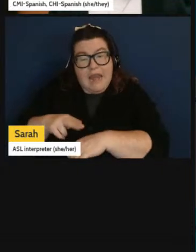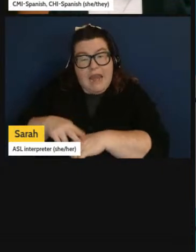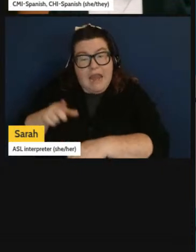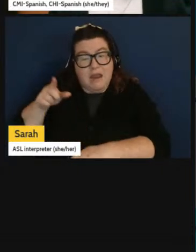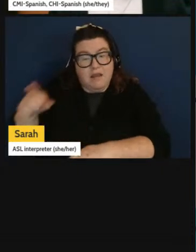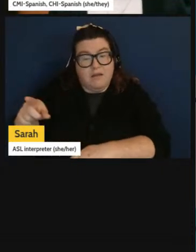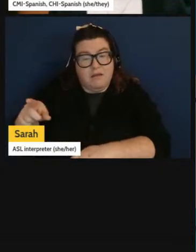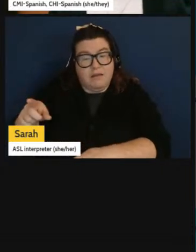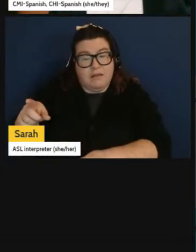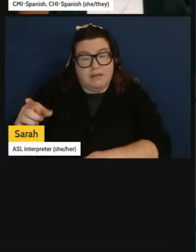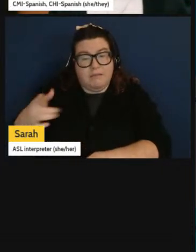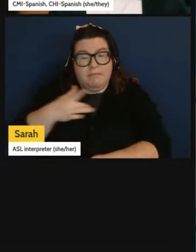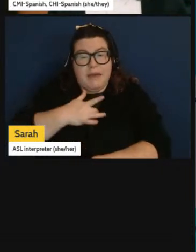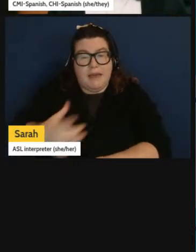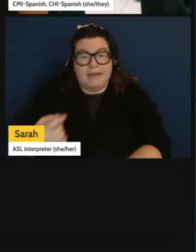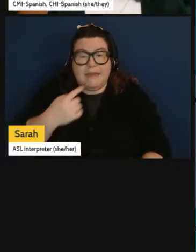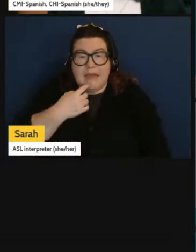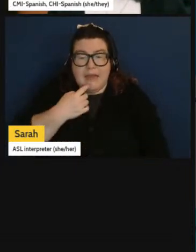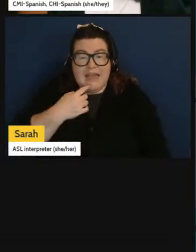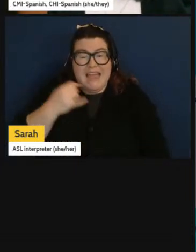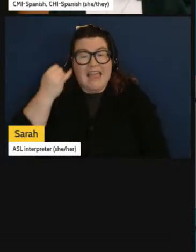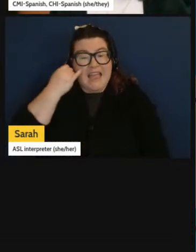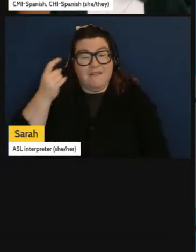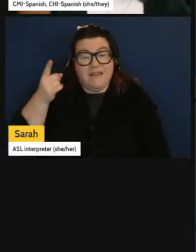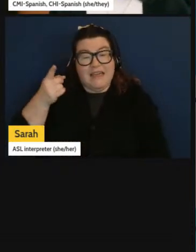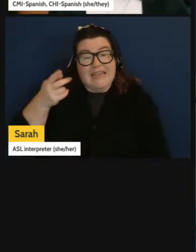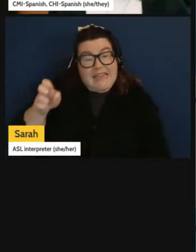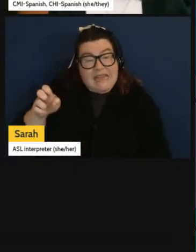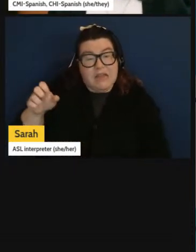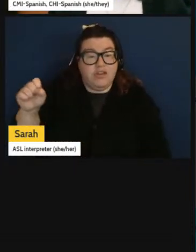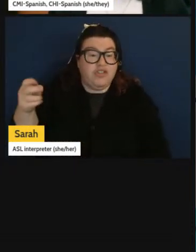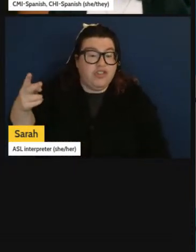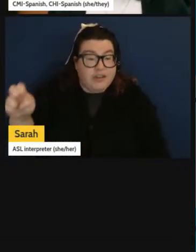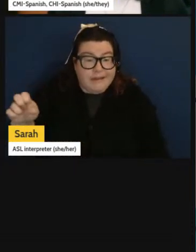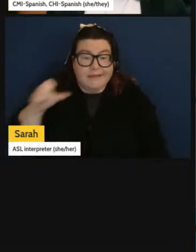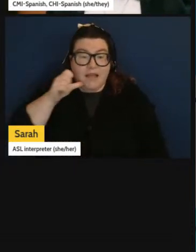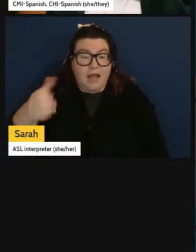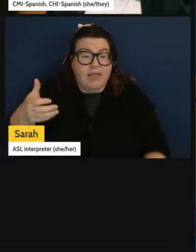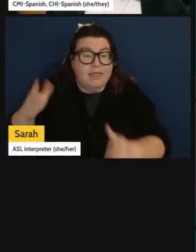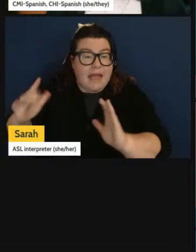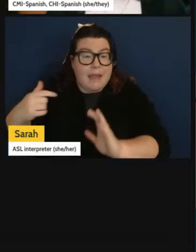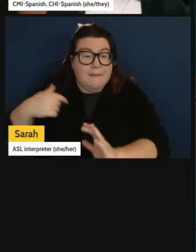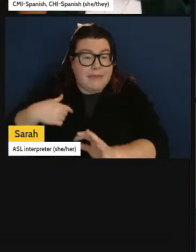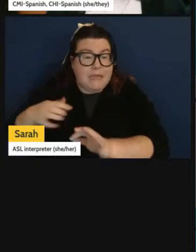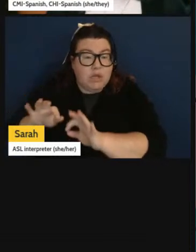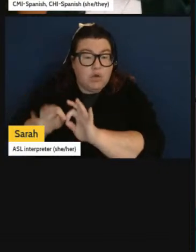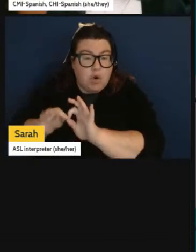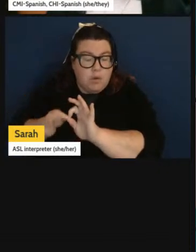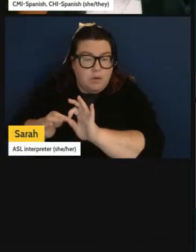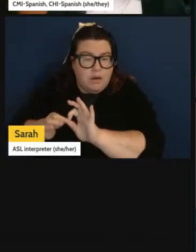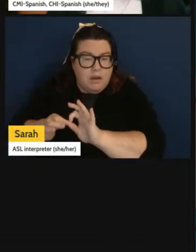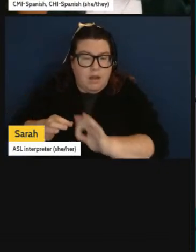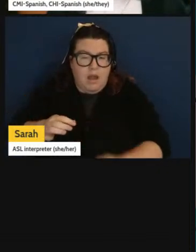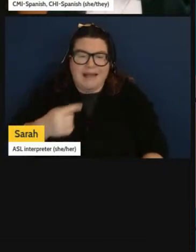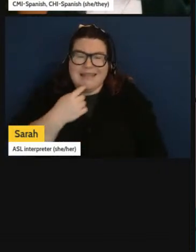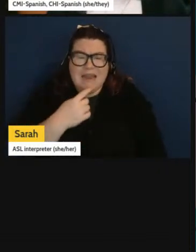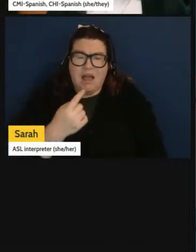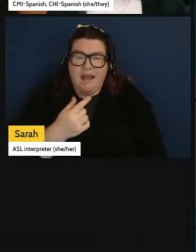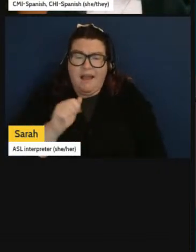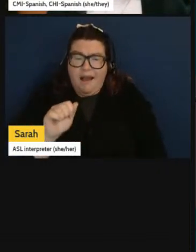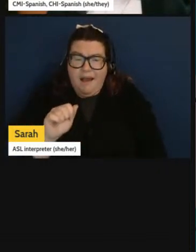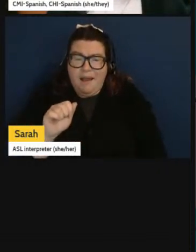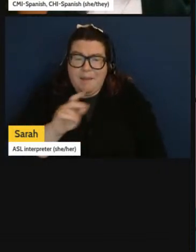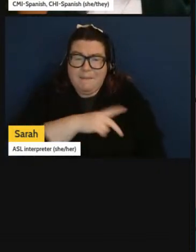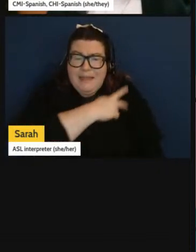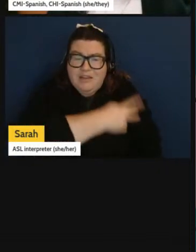often say, well, if he or she doesn't give me a chance to interpret. Okay, I only said a patient. I didn't